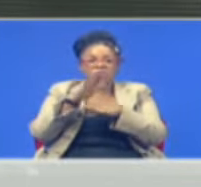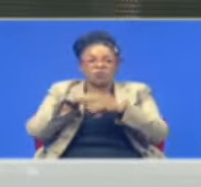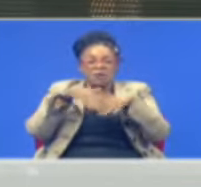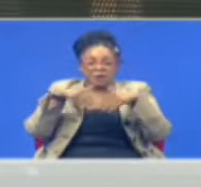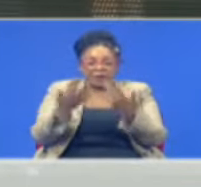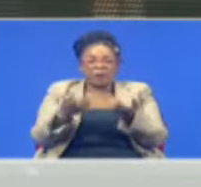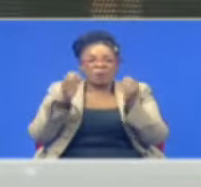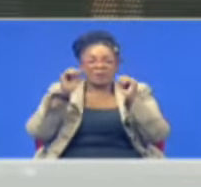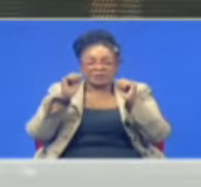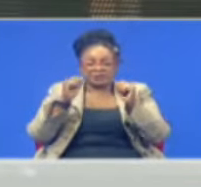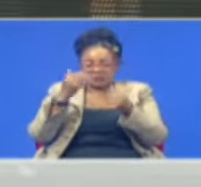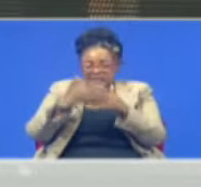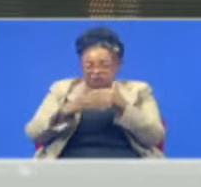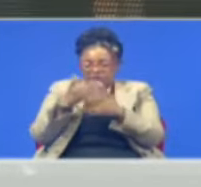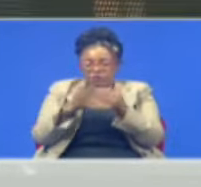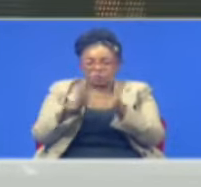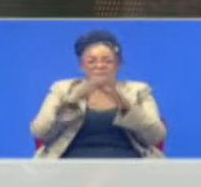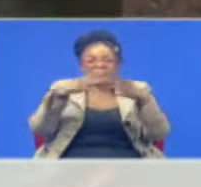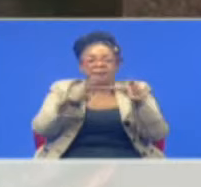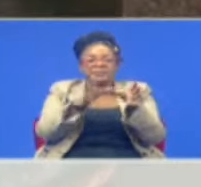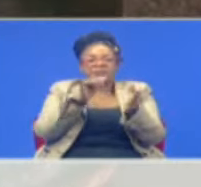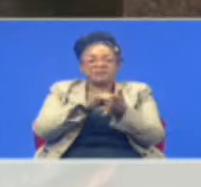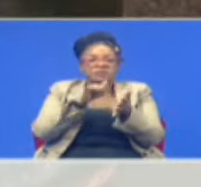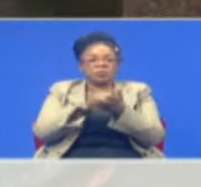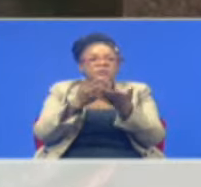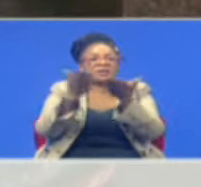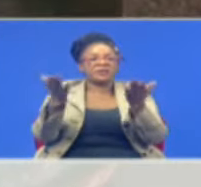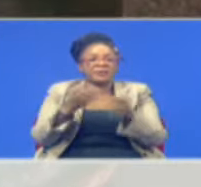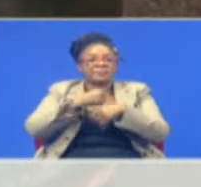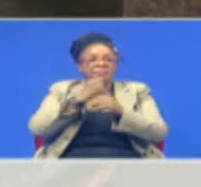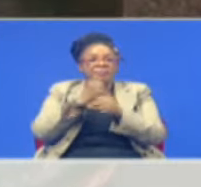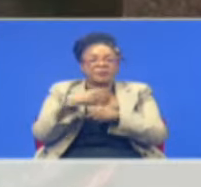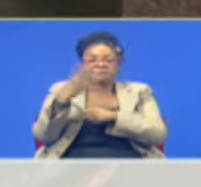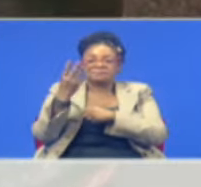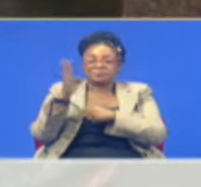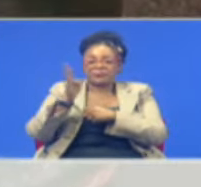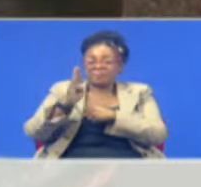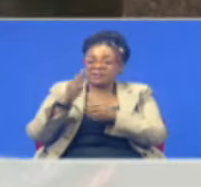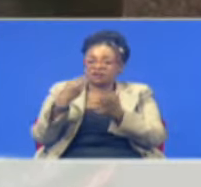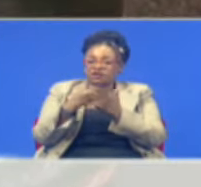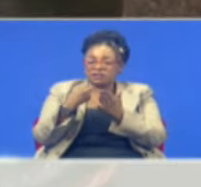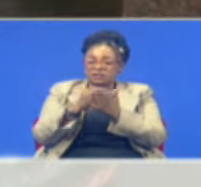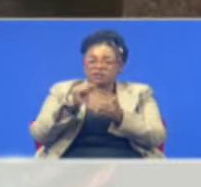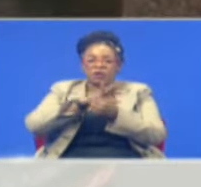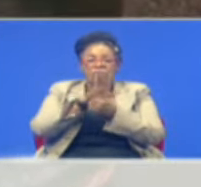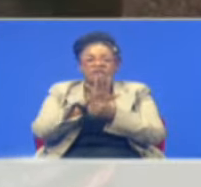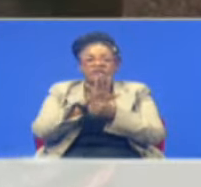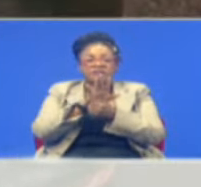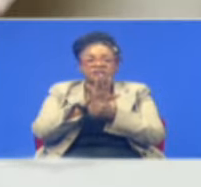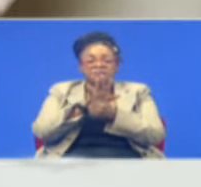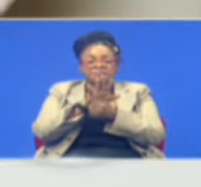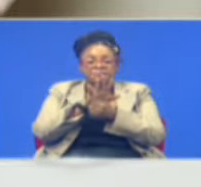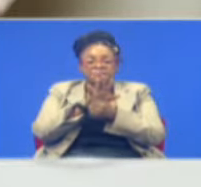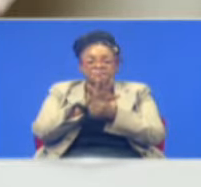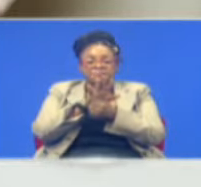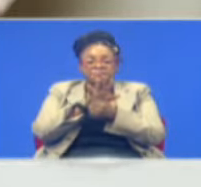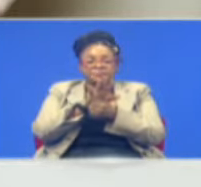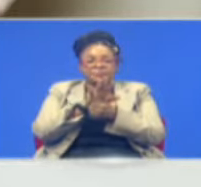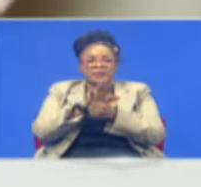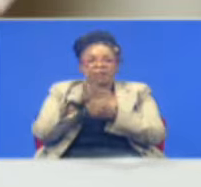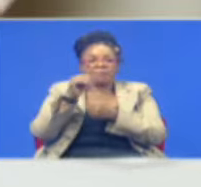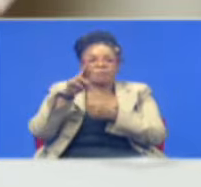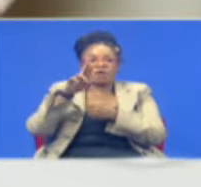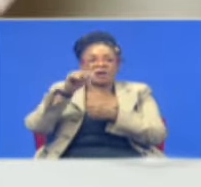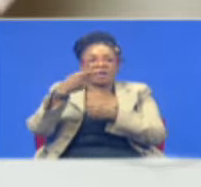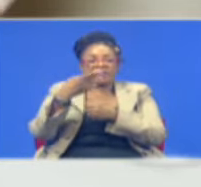to associate with companies that stood to make 4 billion shillings off the plight of the COVID-19 pandemic, David Murathe sent